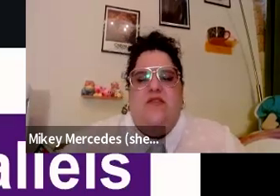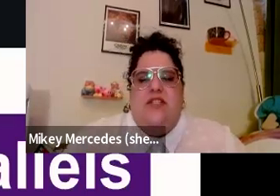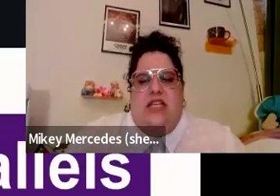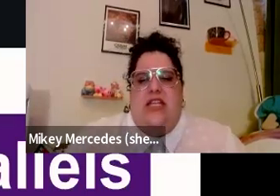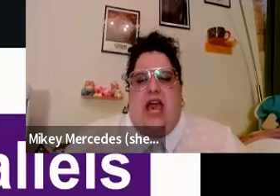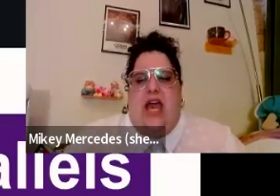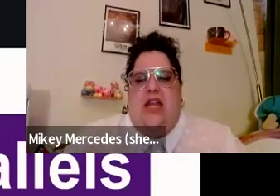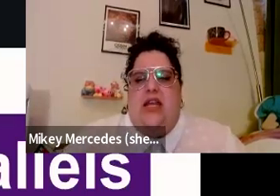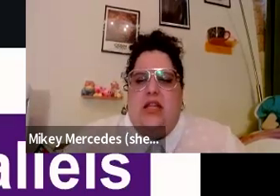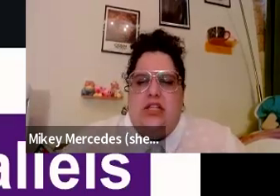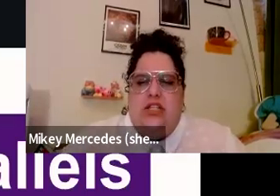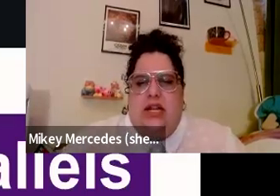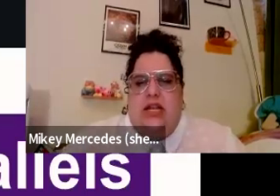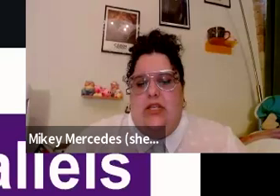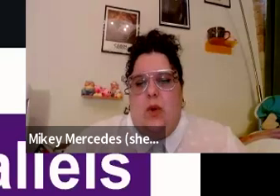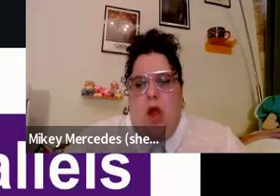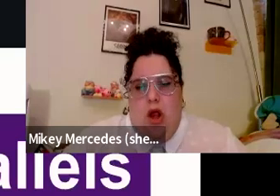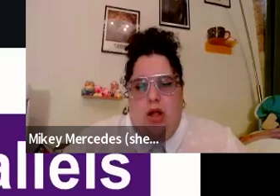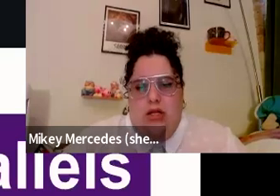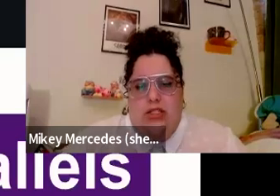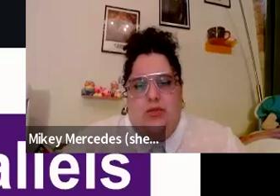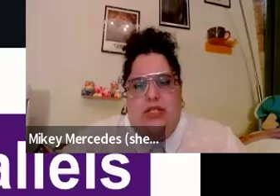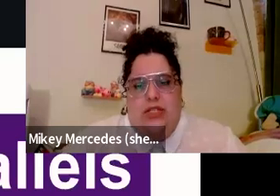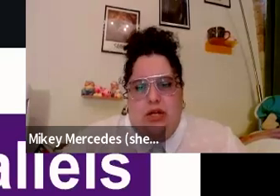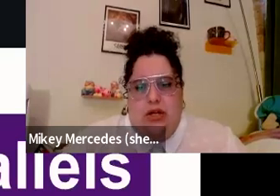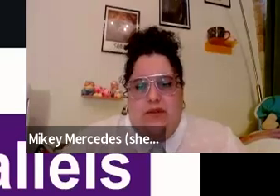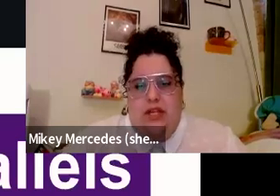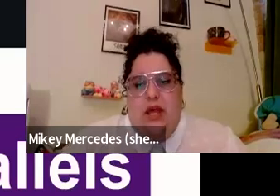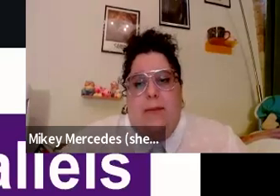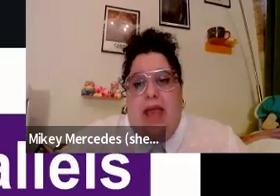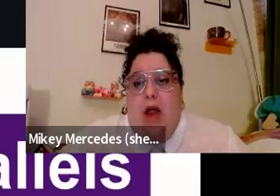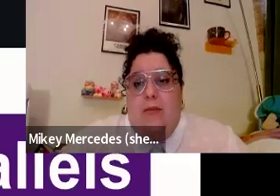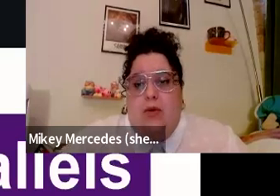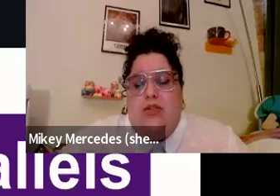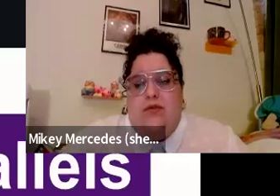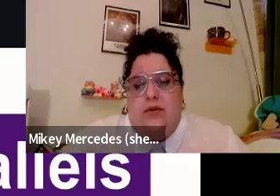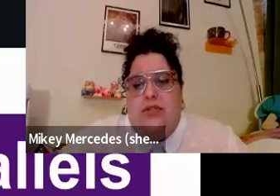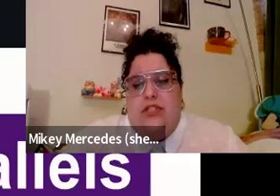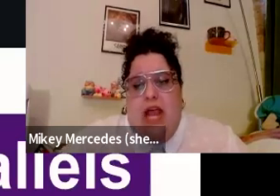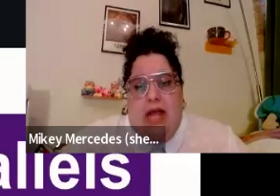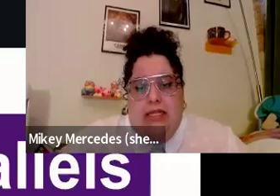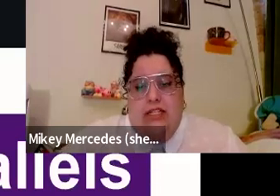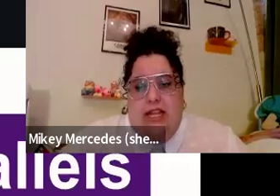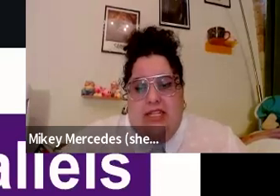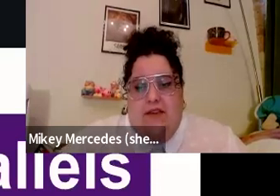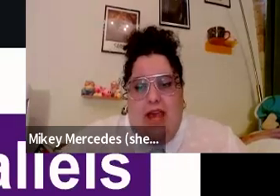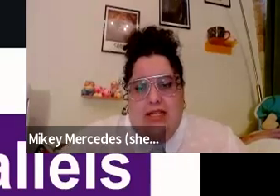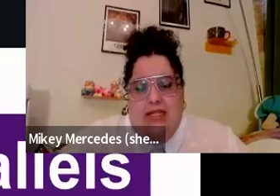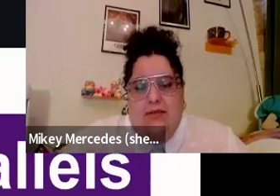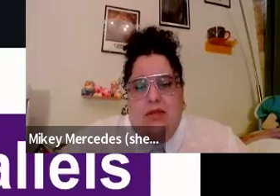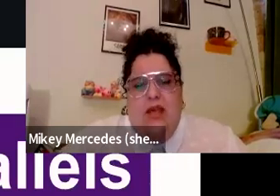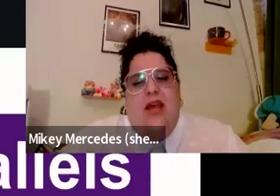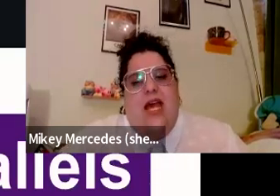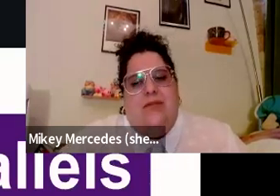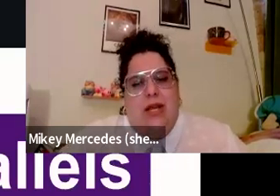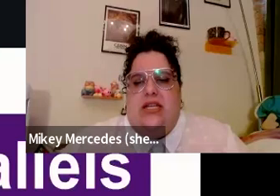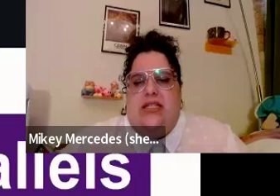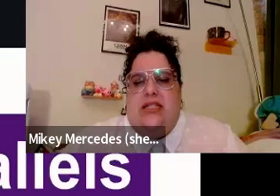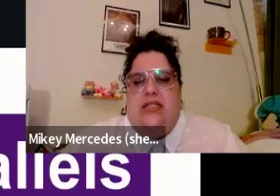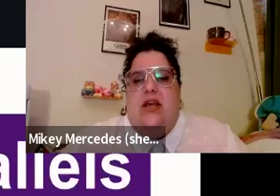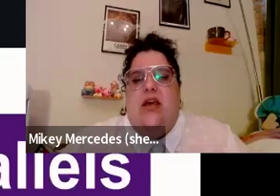disproportionately centered around 504 and the ADA and the activities and priorities of white professional